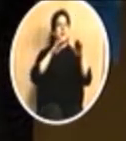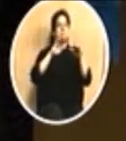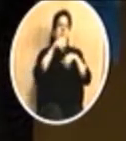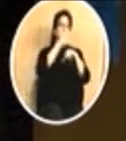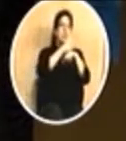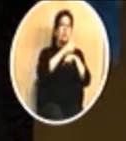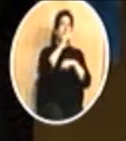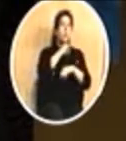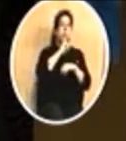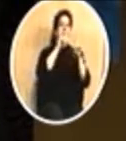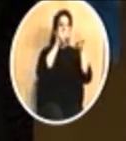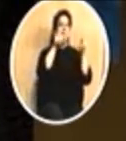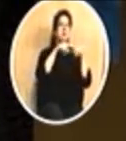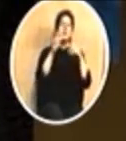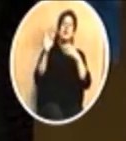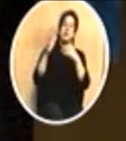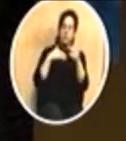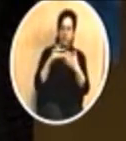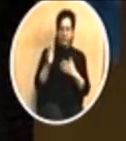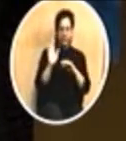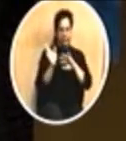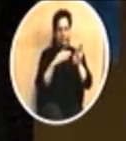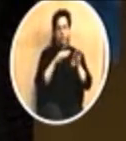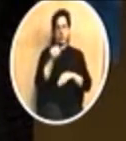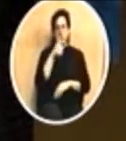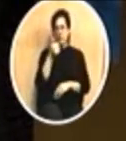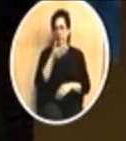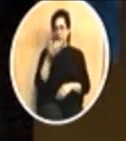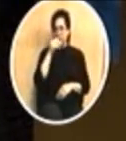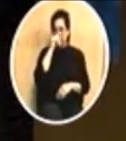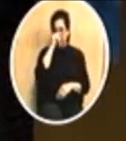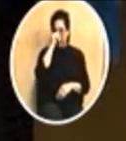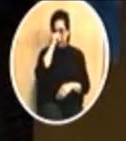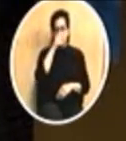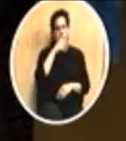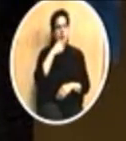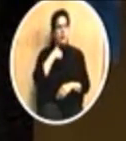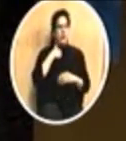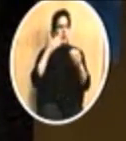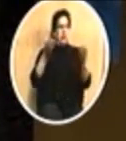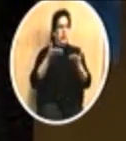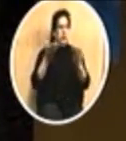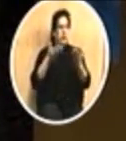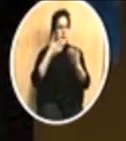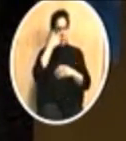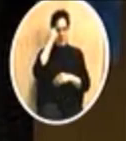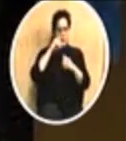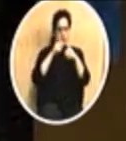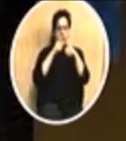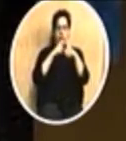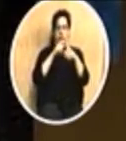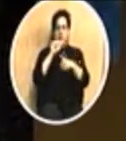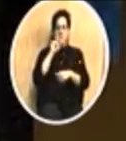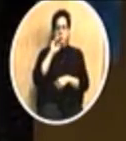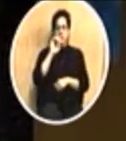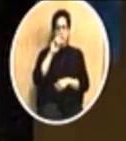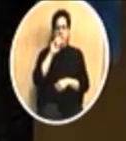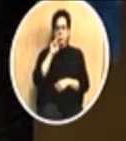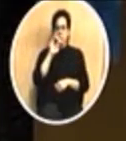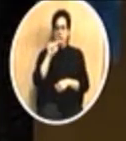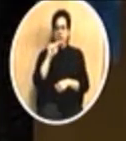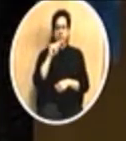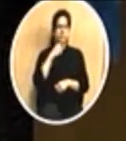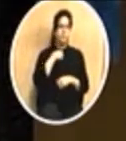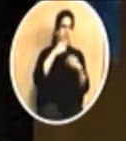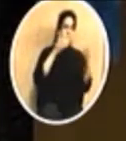sign, please. Anyway, getting back to other matters. I am here because of the First Amendment. I am